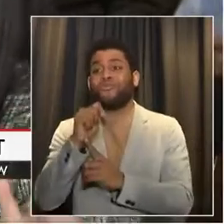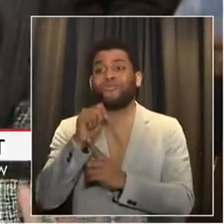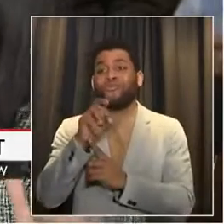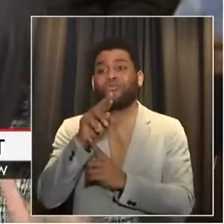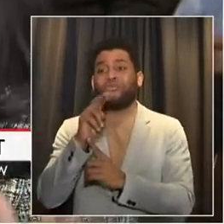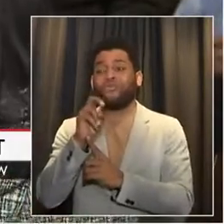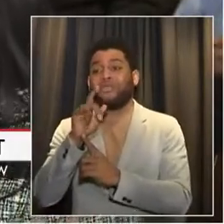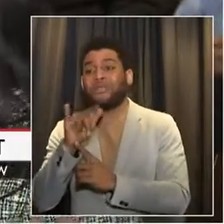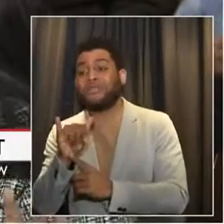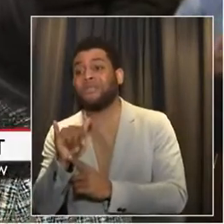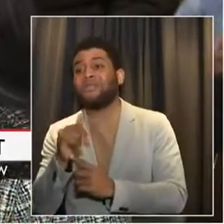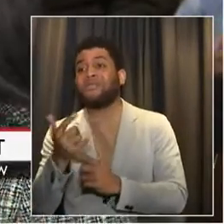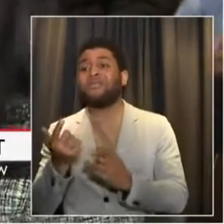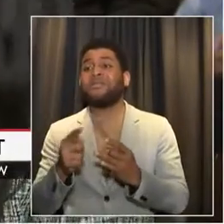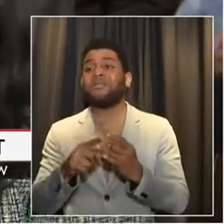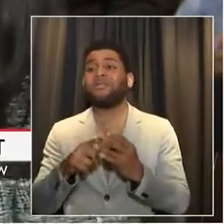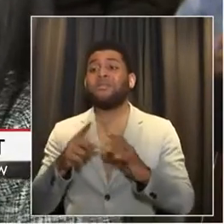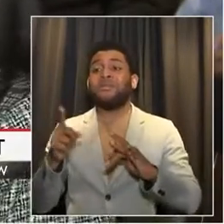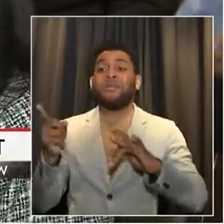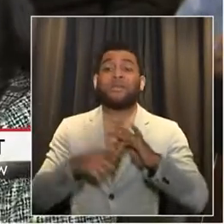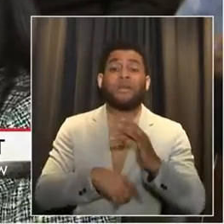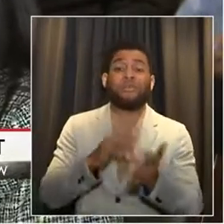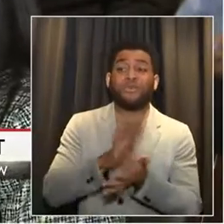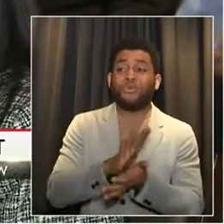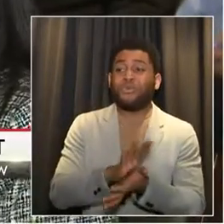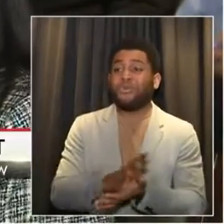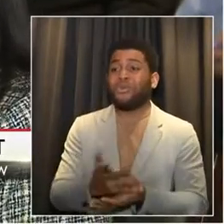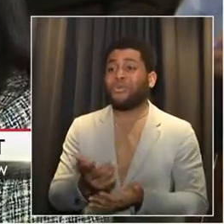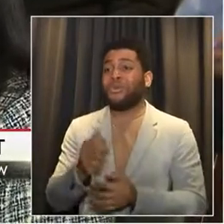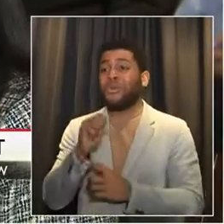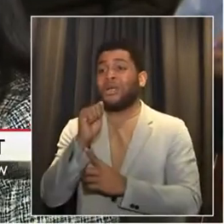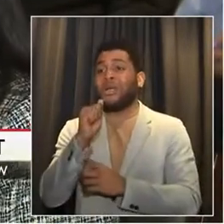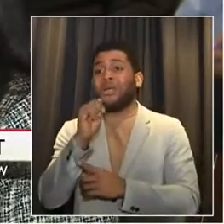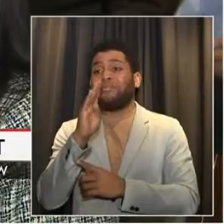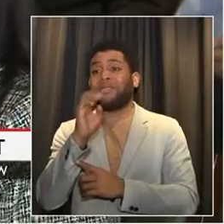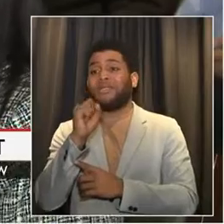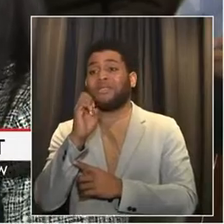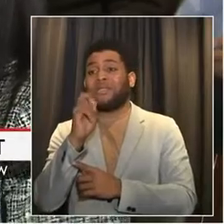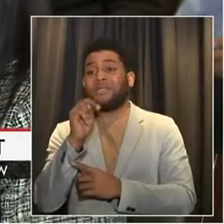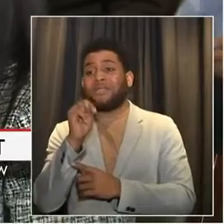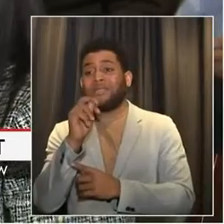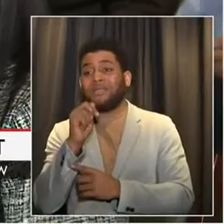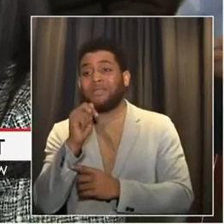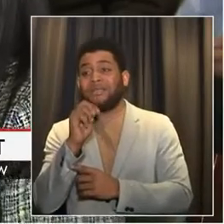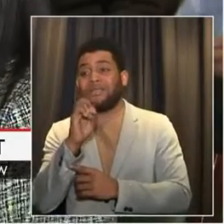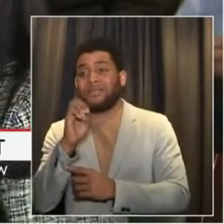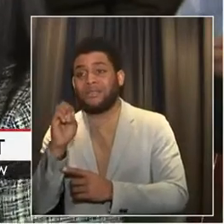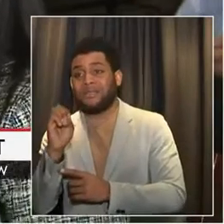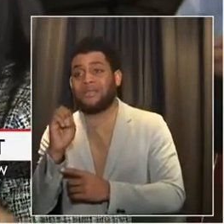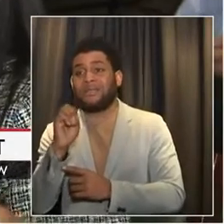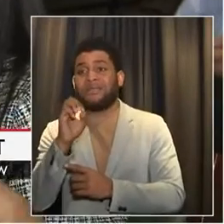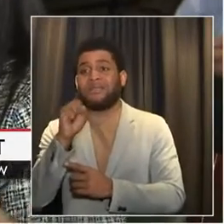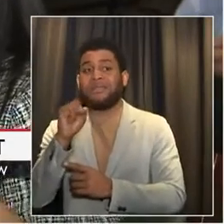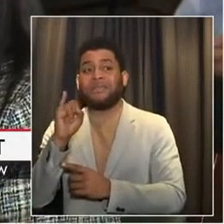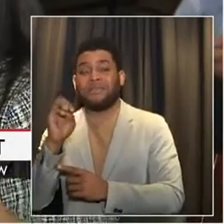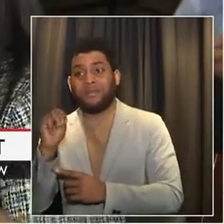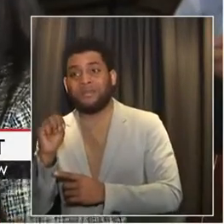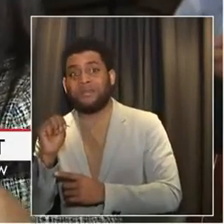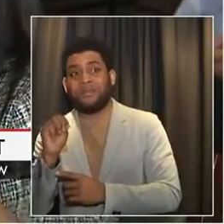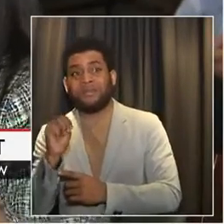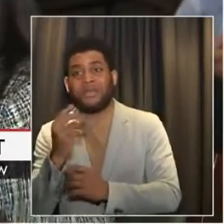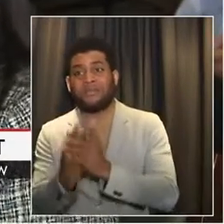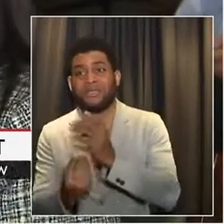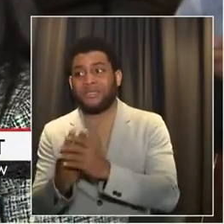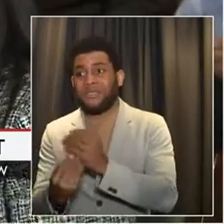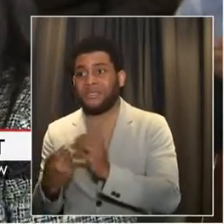part of the city is telling us is necessary to make sure that families are engaged. But that, we can't not work